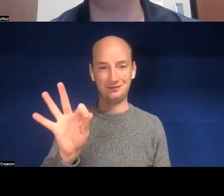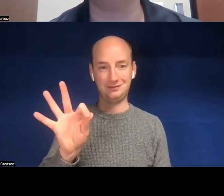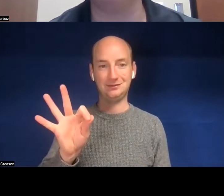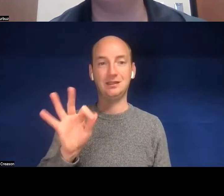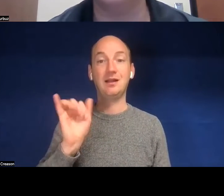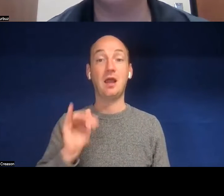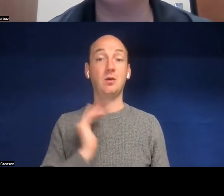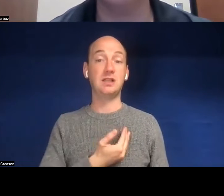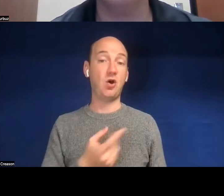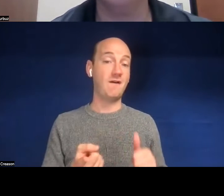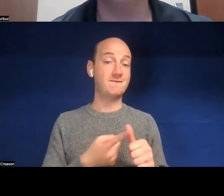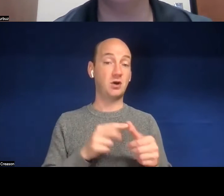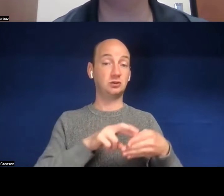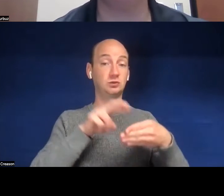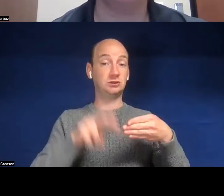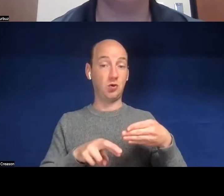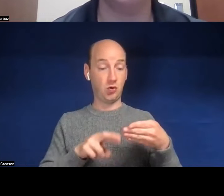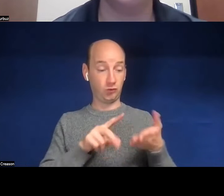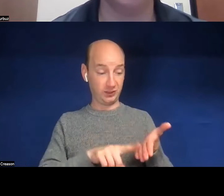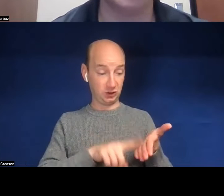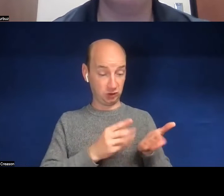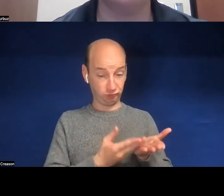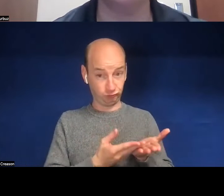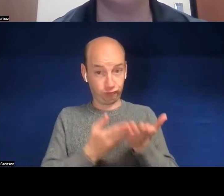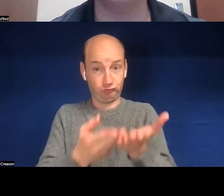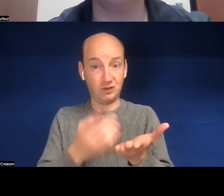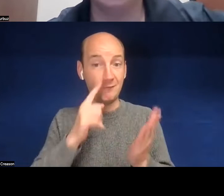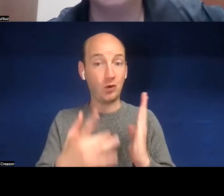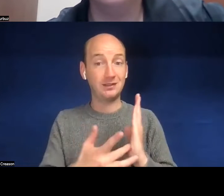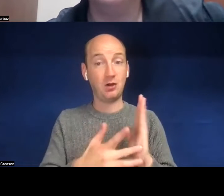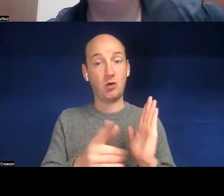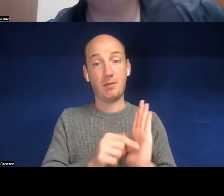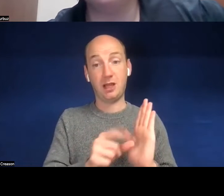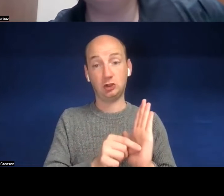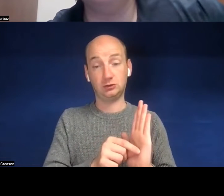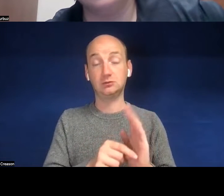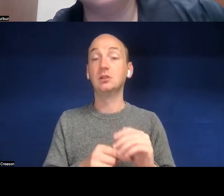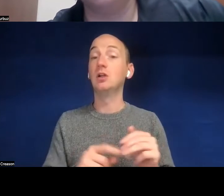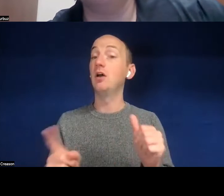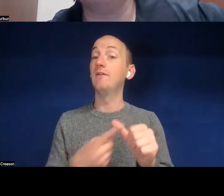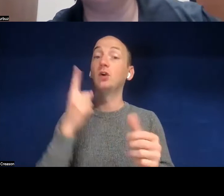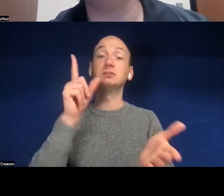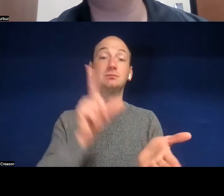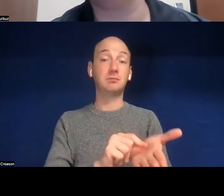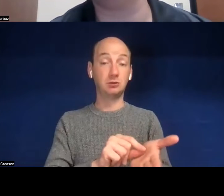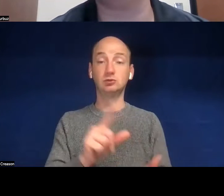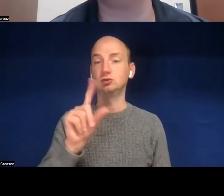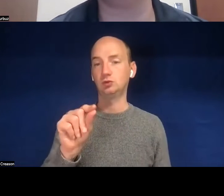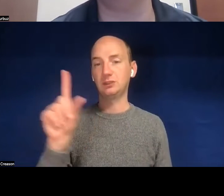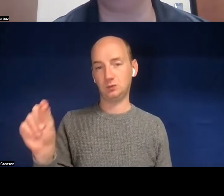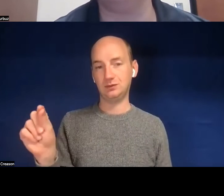to technical publications. Those publications first came out in 2020, but as you remember, this is